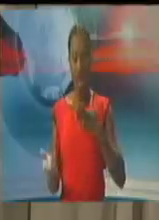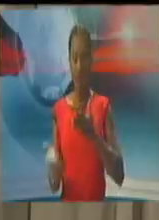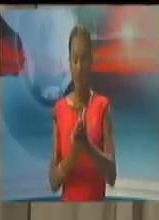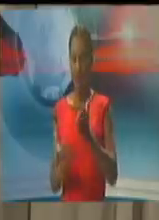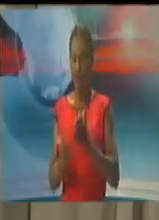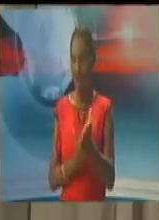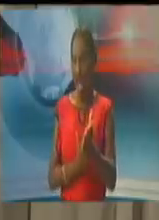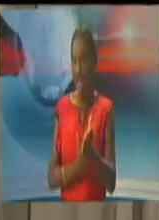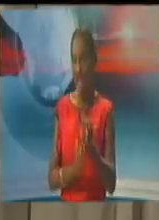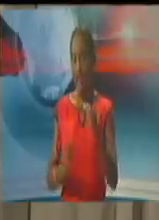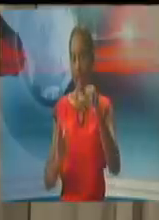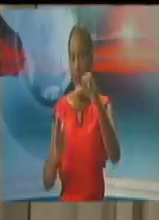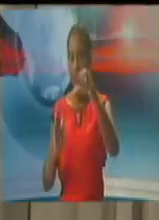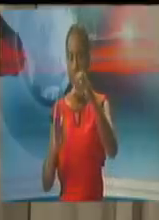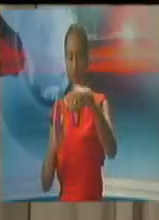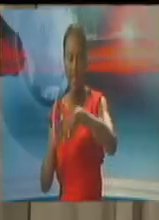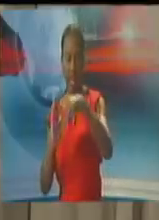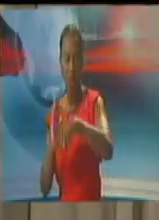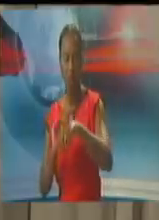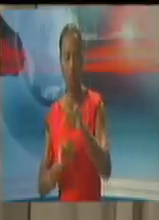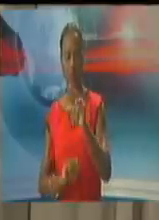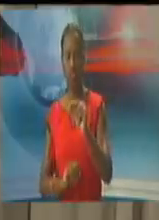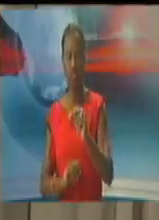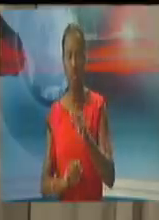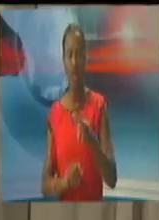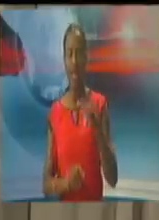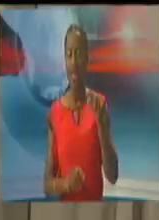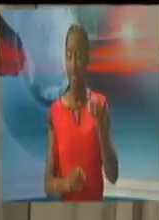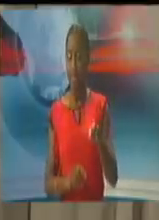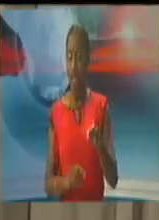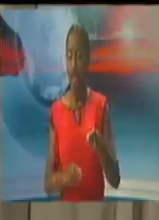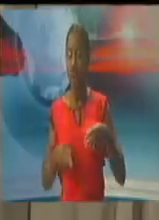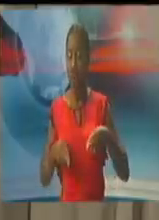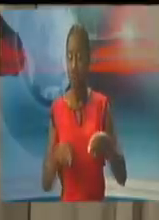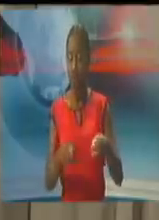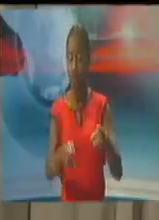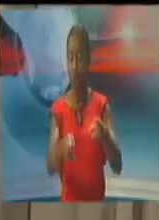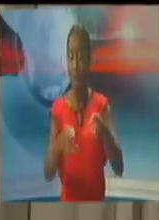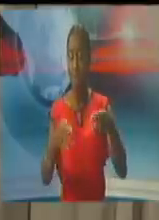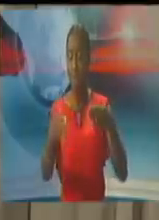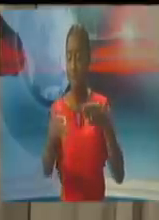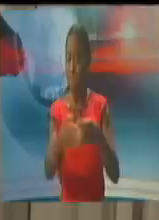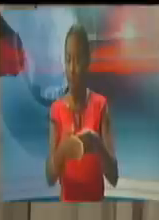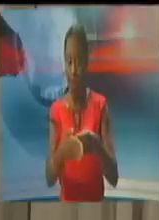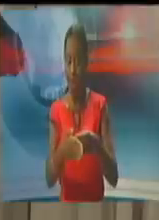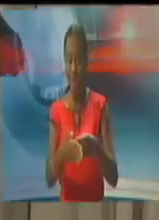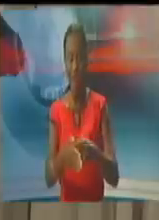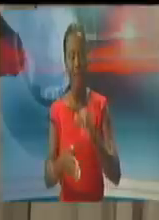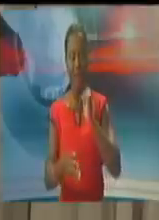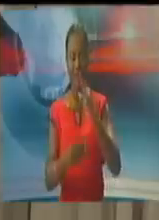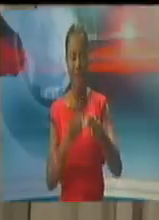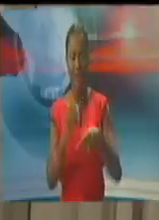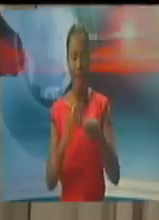roadblocks are not being conducted on the basis of stay-at-home orders. The police have powers of persuasion. They can tell all of us,